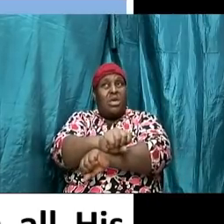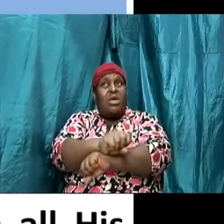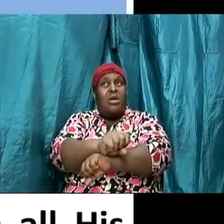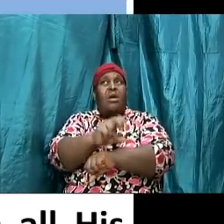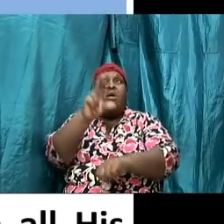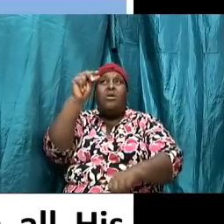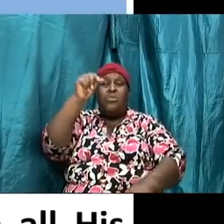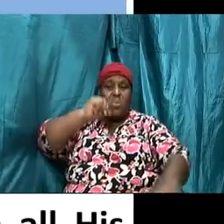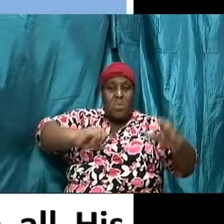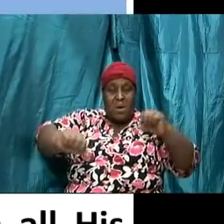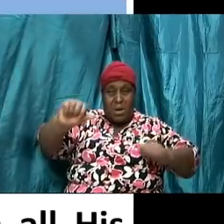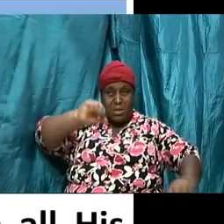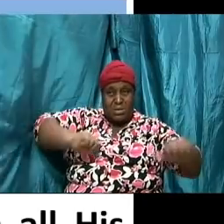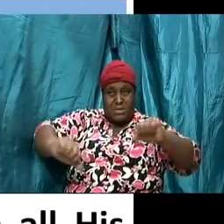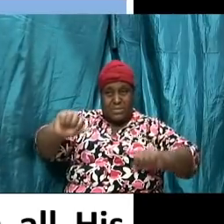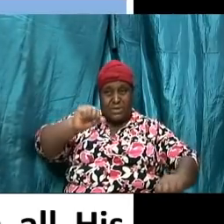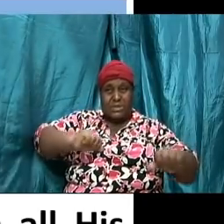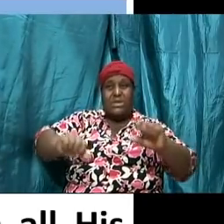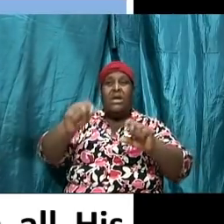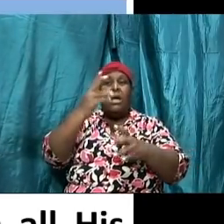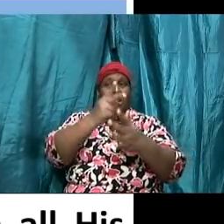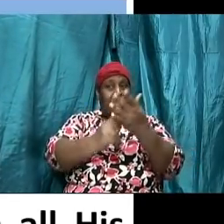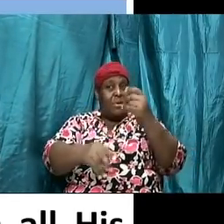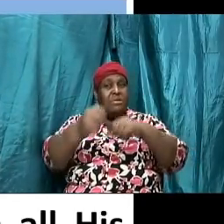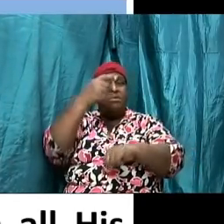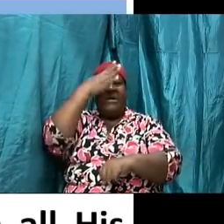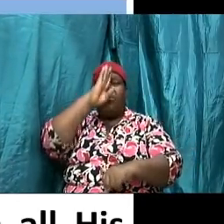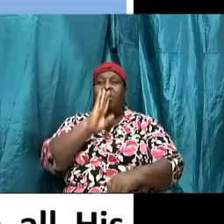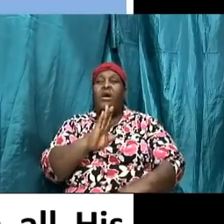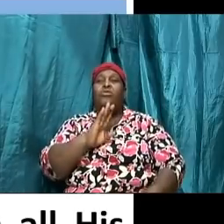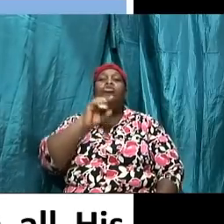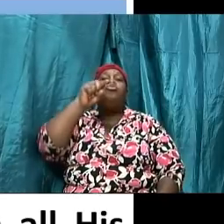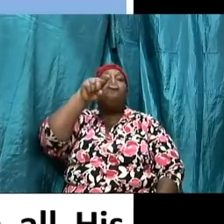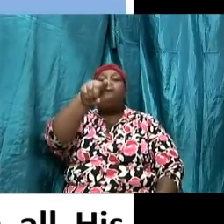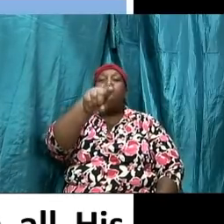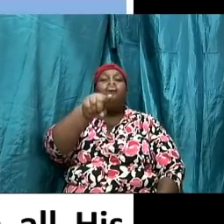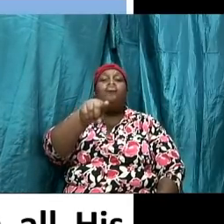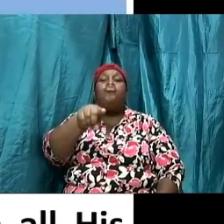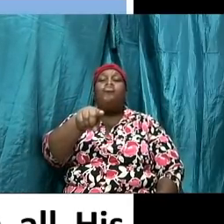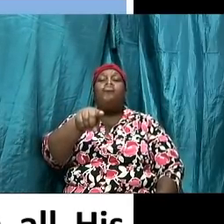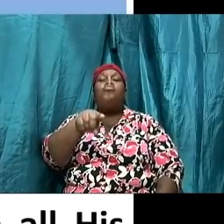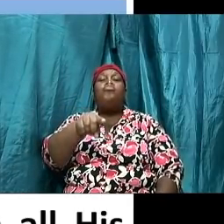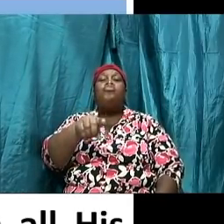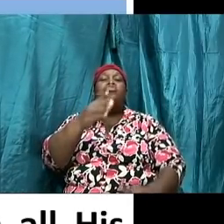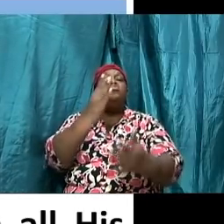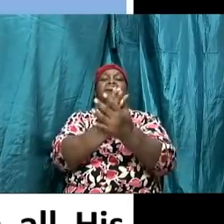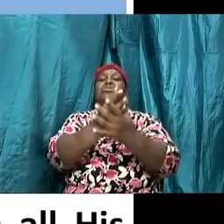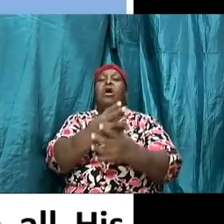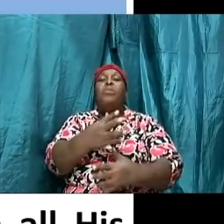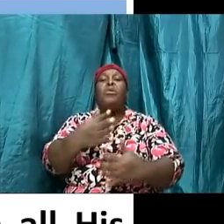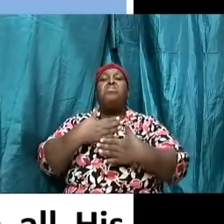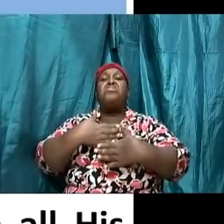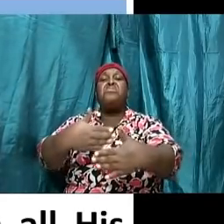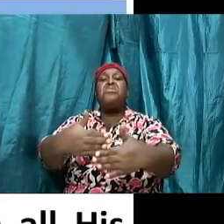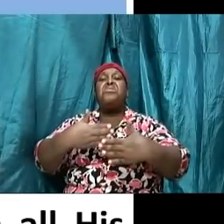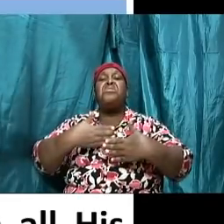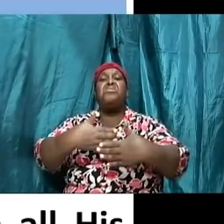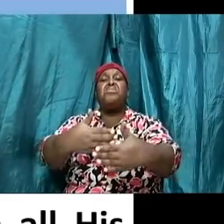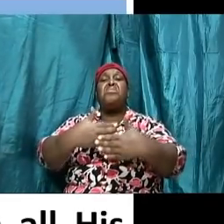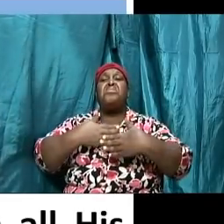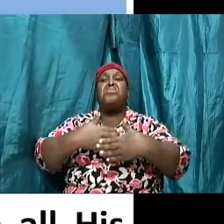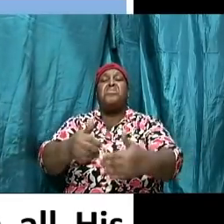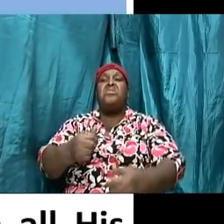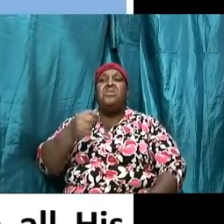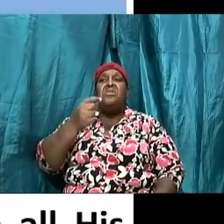activity on the part of God, then trust me, you could not breathe. Trust me, the stars would have ceased to